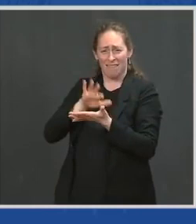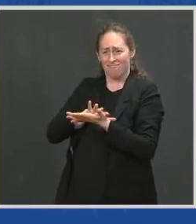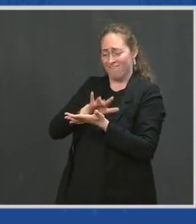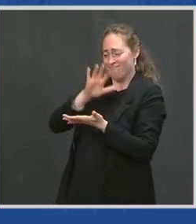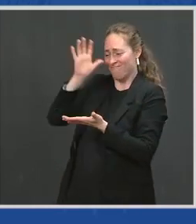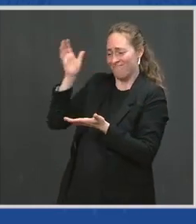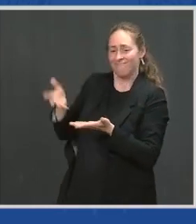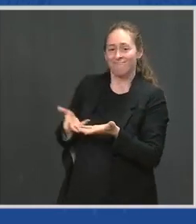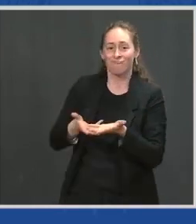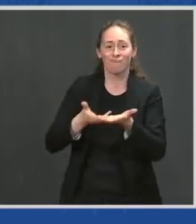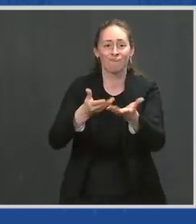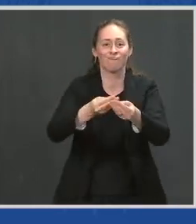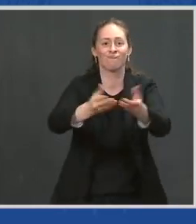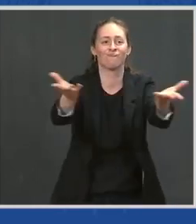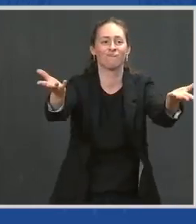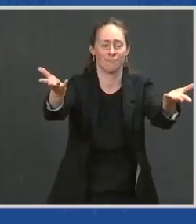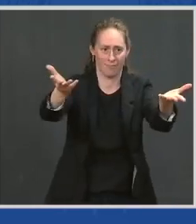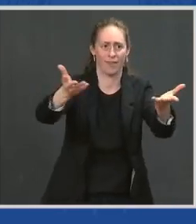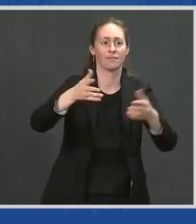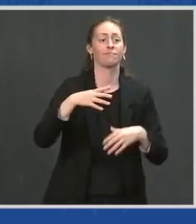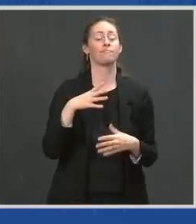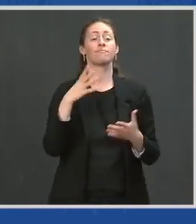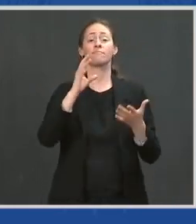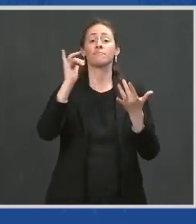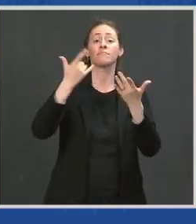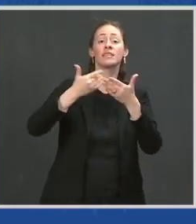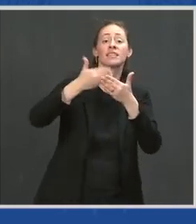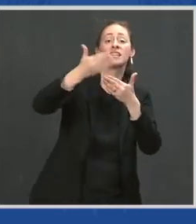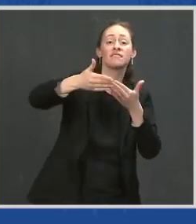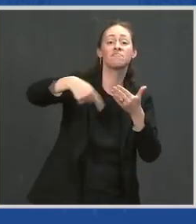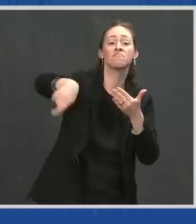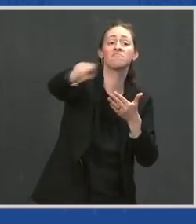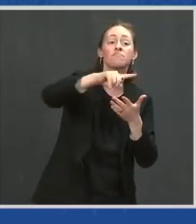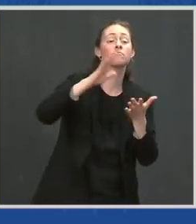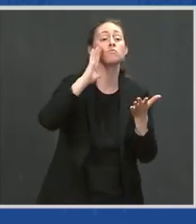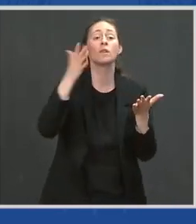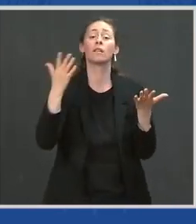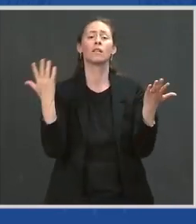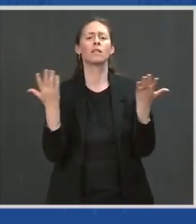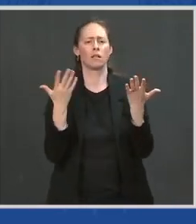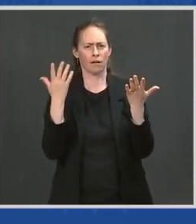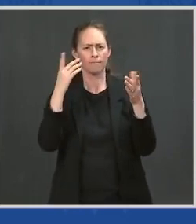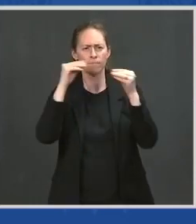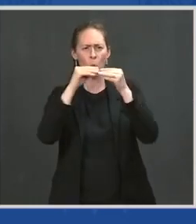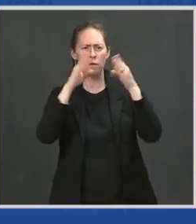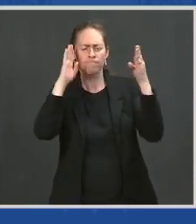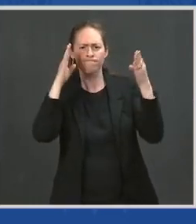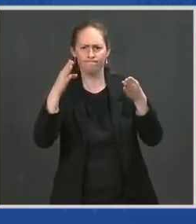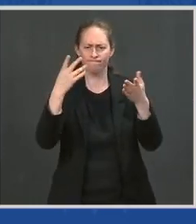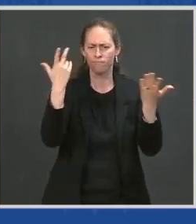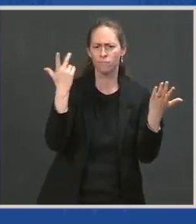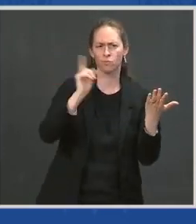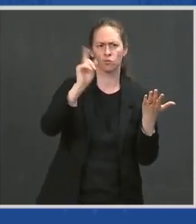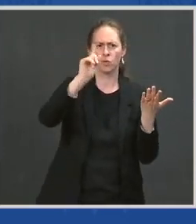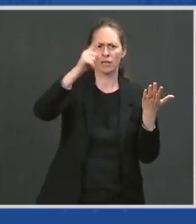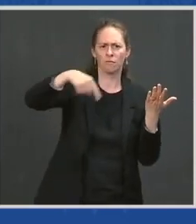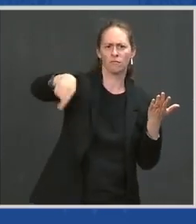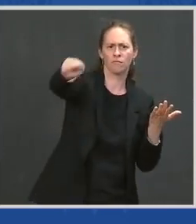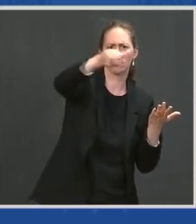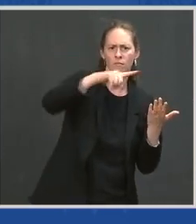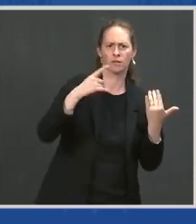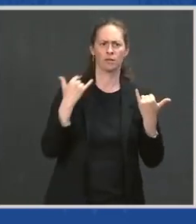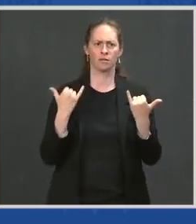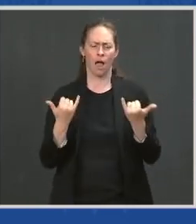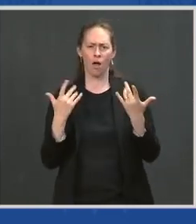into this next phase. It's important for us to look at where we stand. After 3 months of targeting